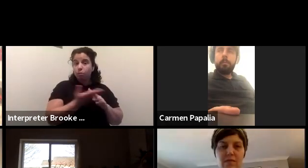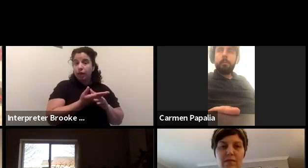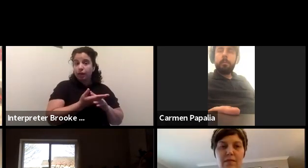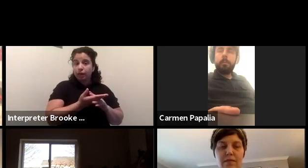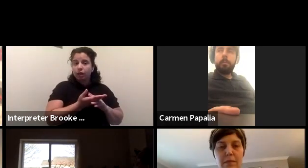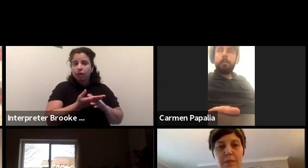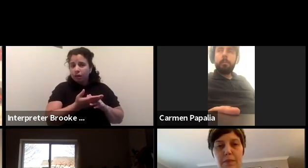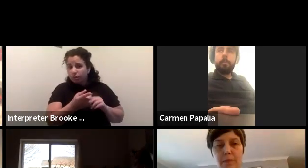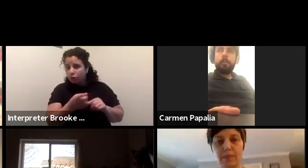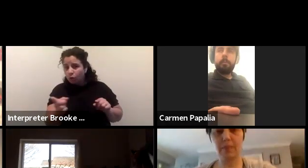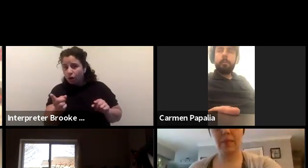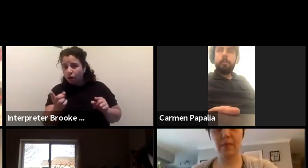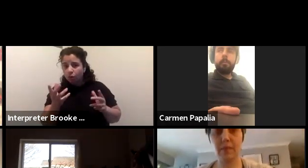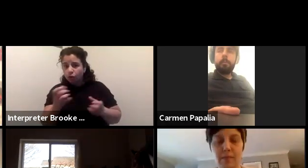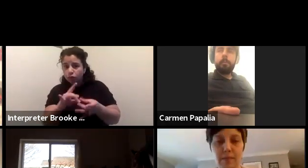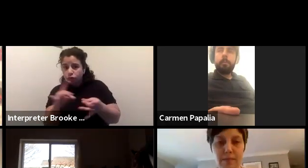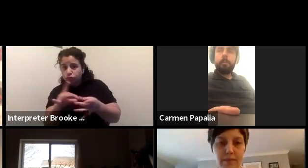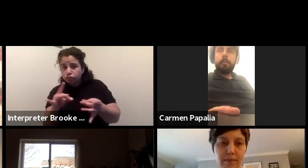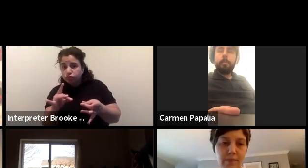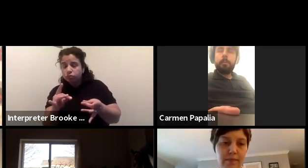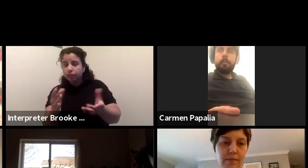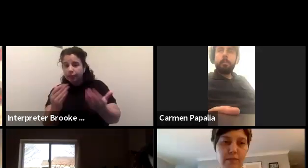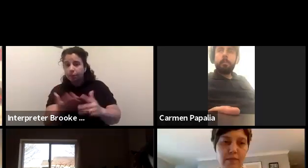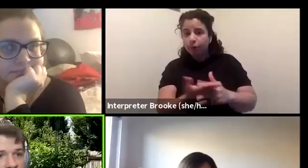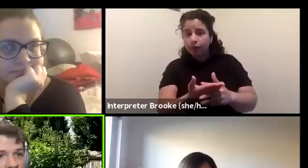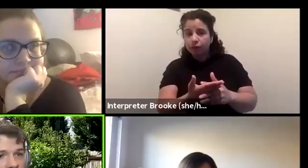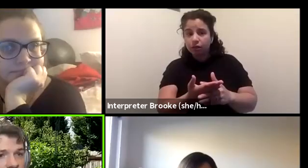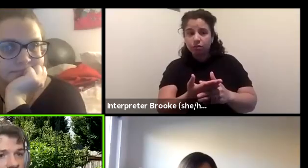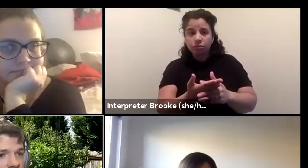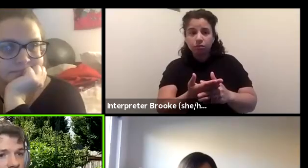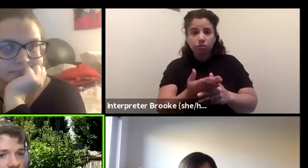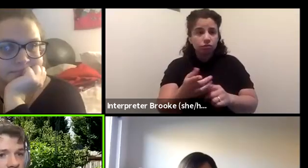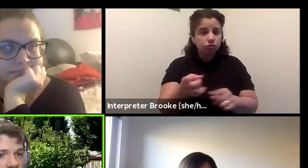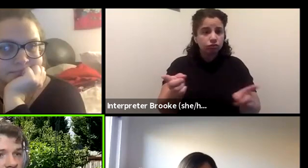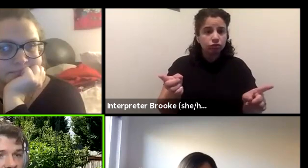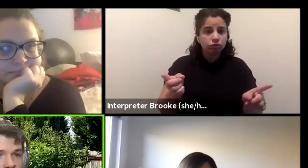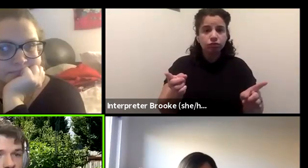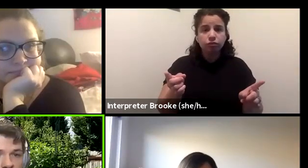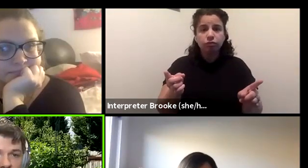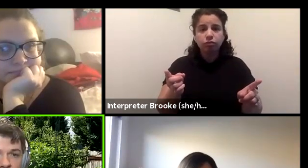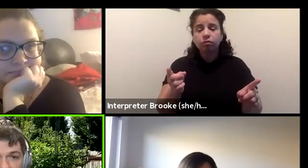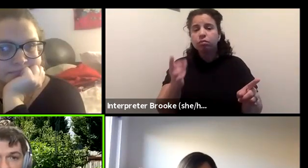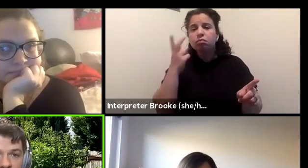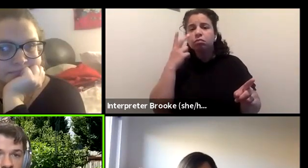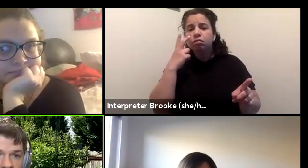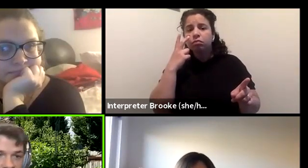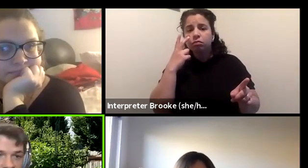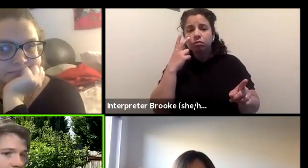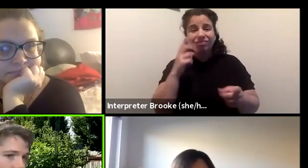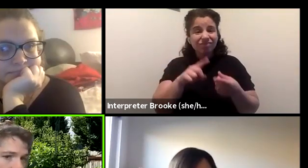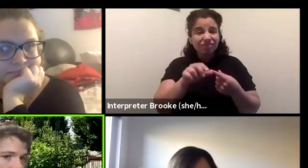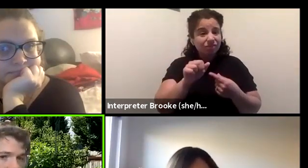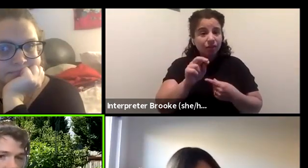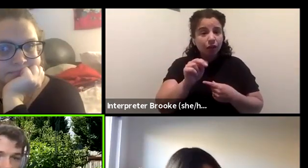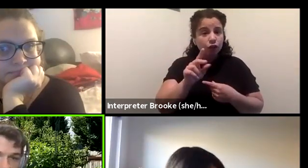thoughts before we shift into a break? I know that, just gonna name Andrea,